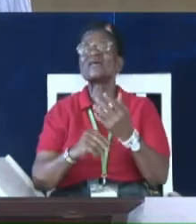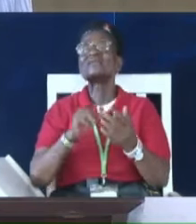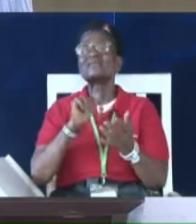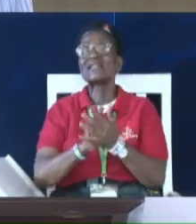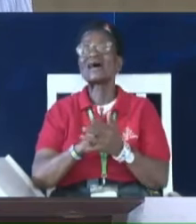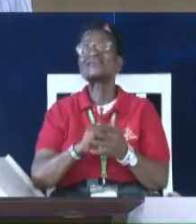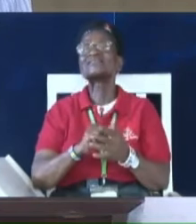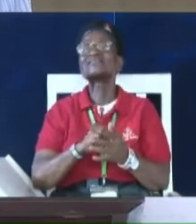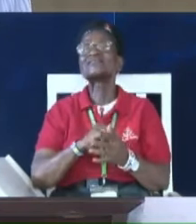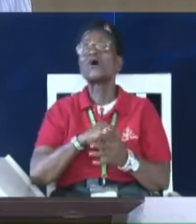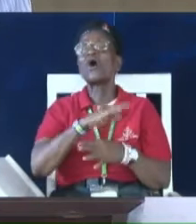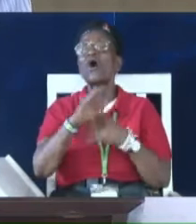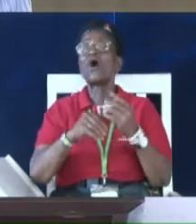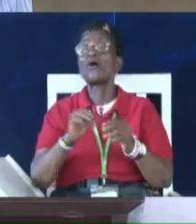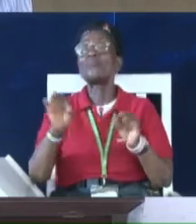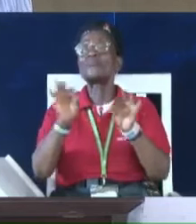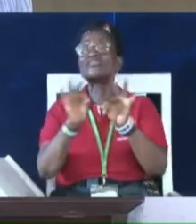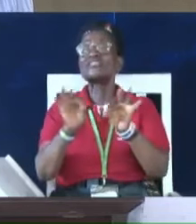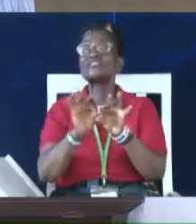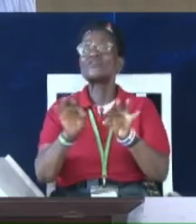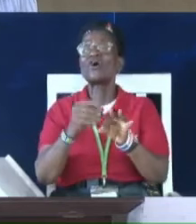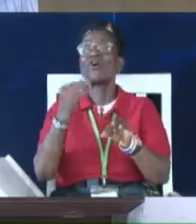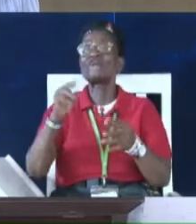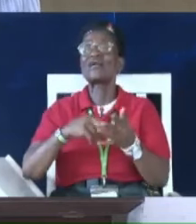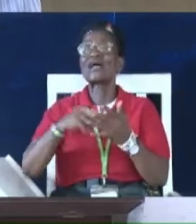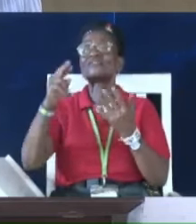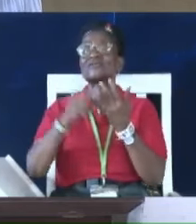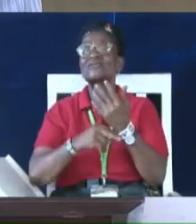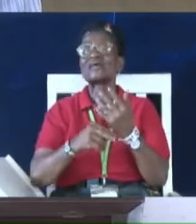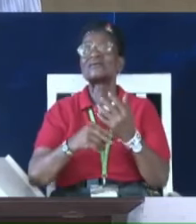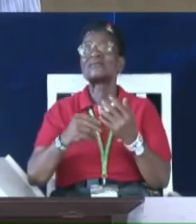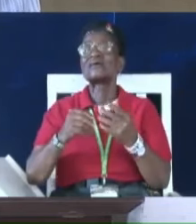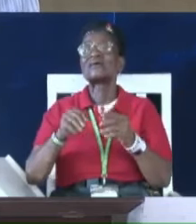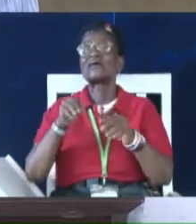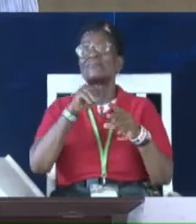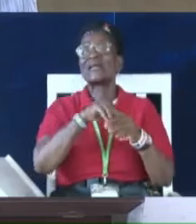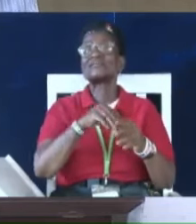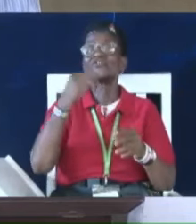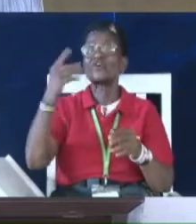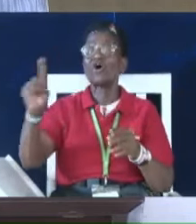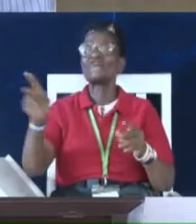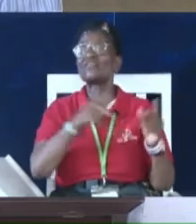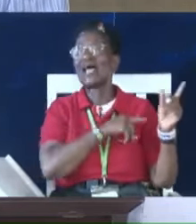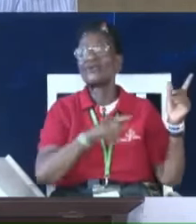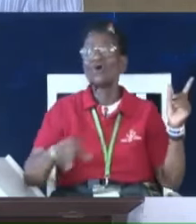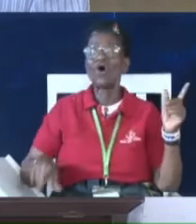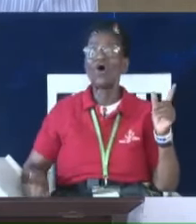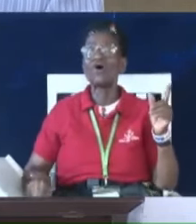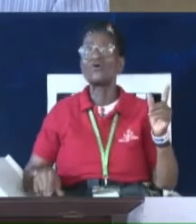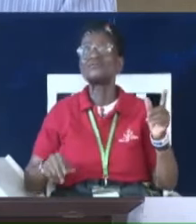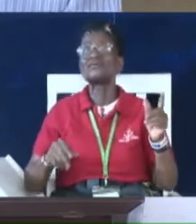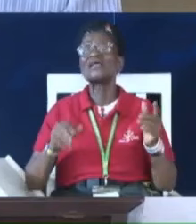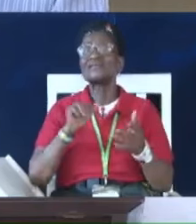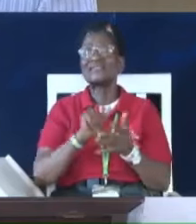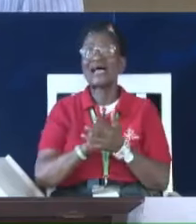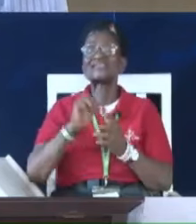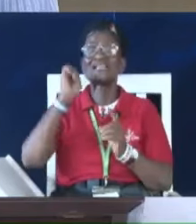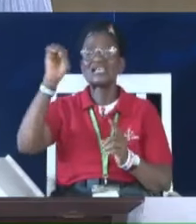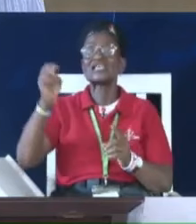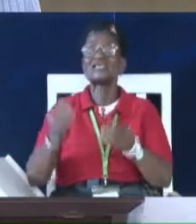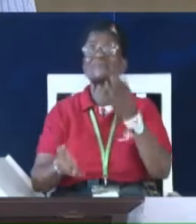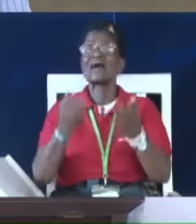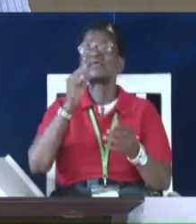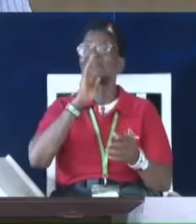called trees of righteousness, the planting of the Lord, that he might